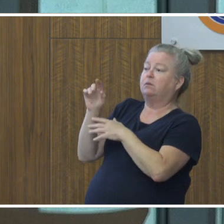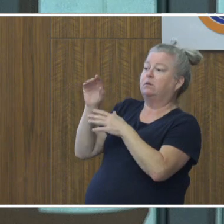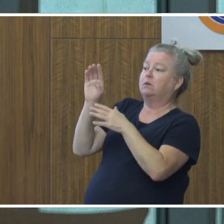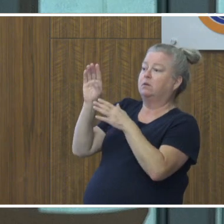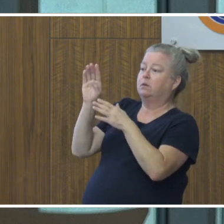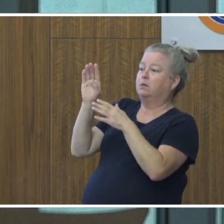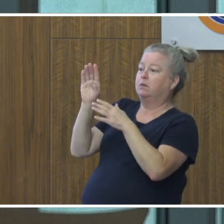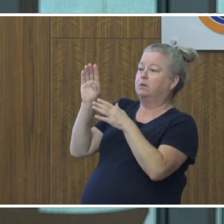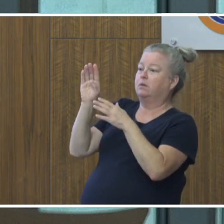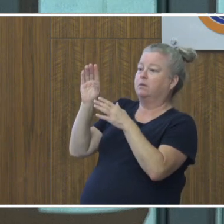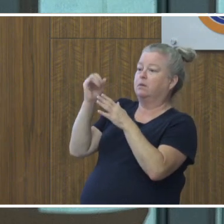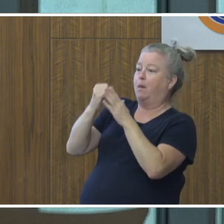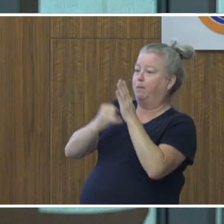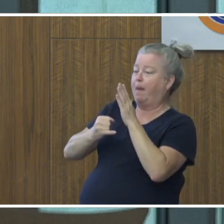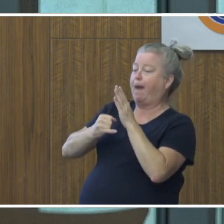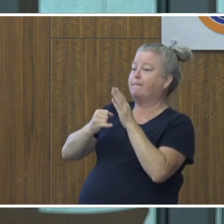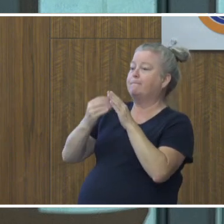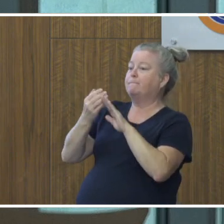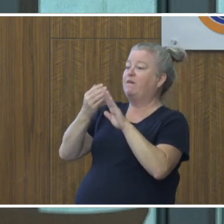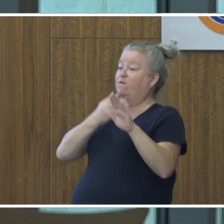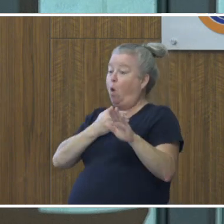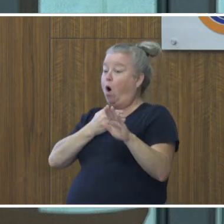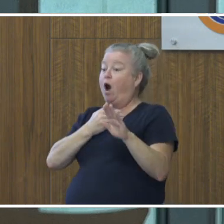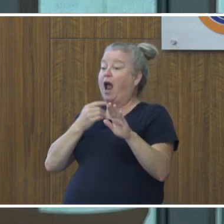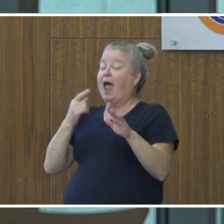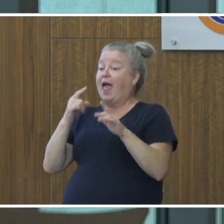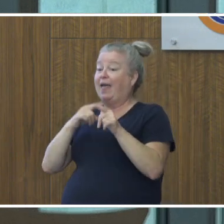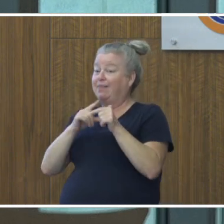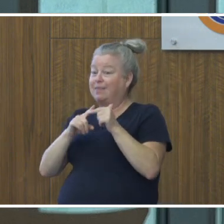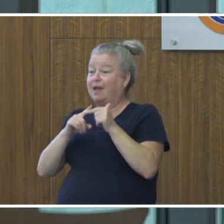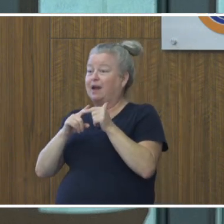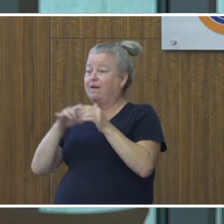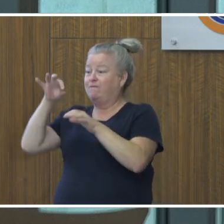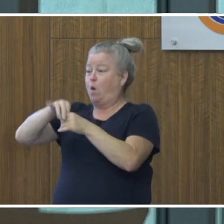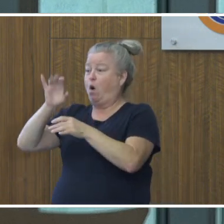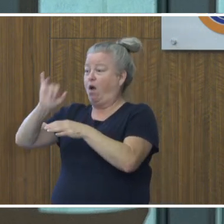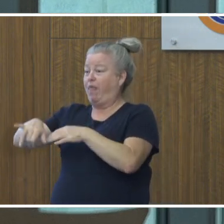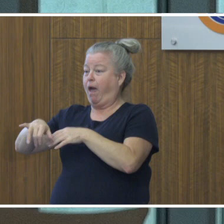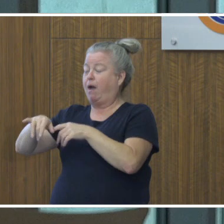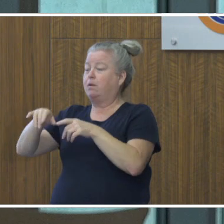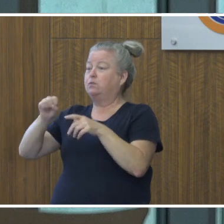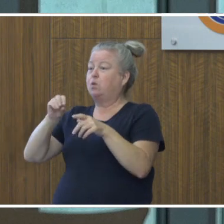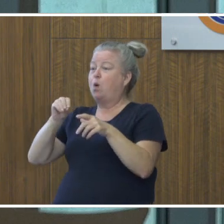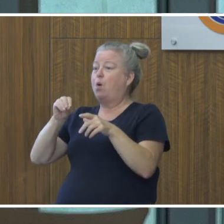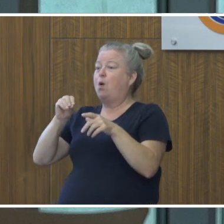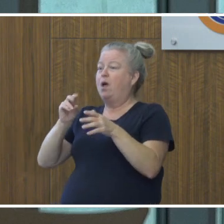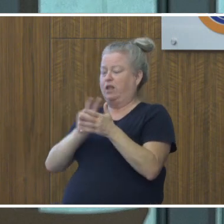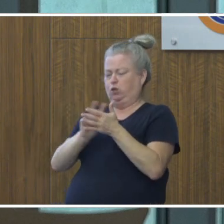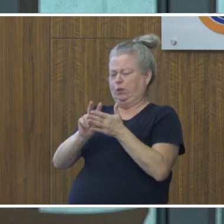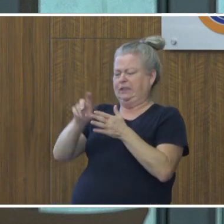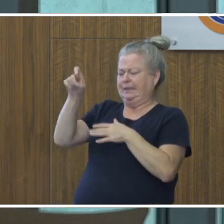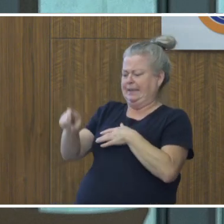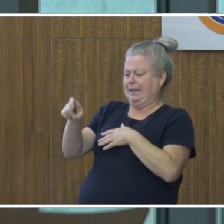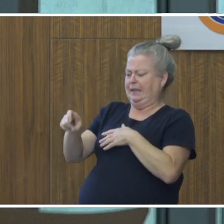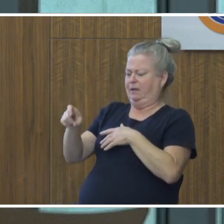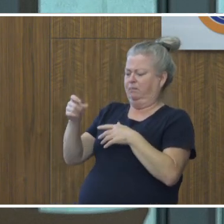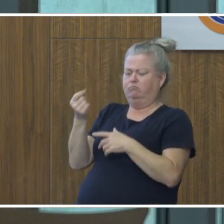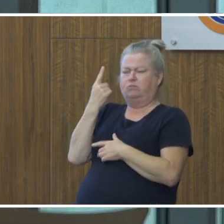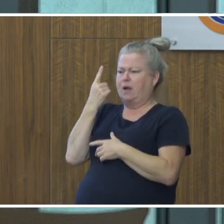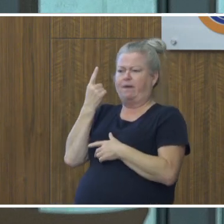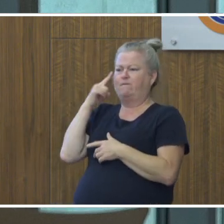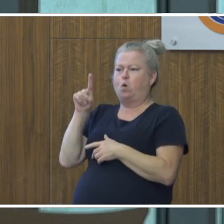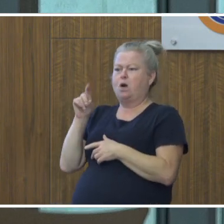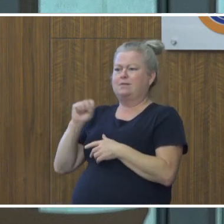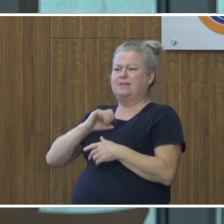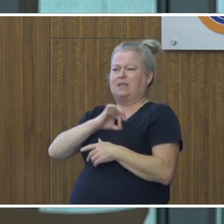the map, the final map that they vote on. So I'm not quite sure why those 2 weeks are needed for staff